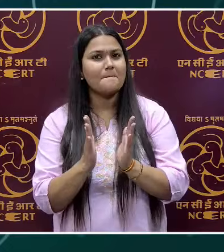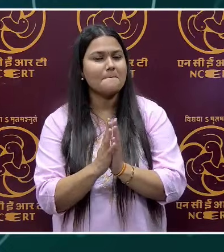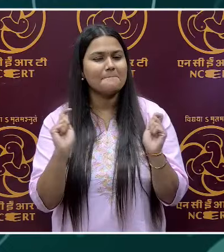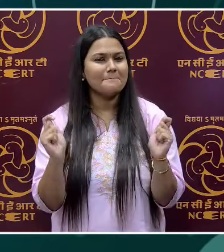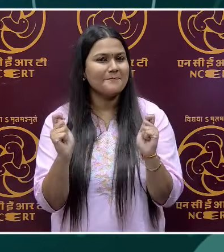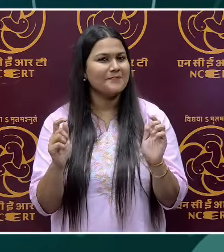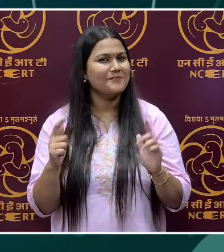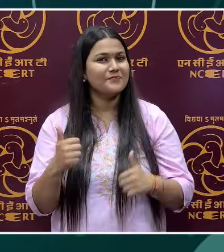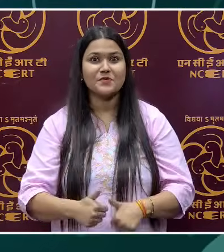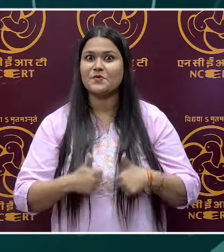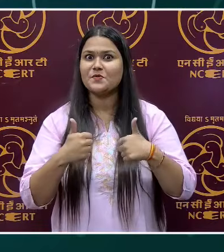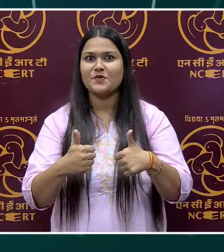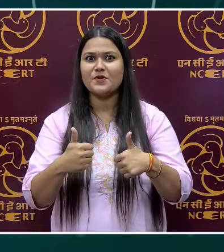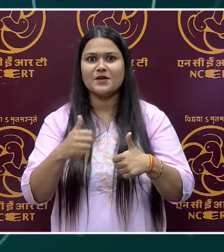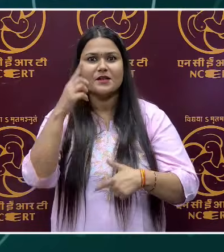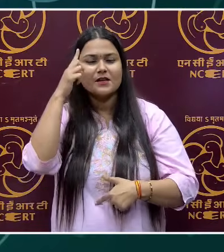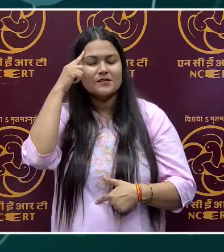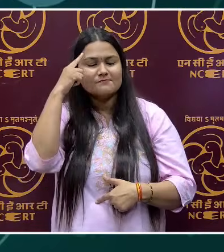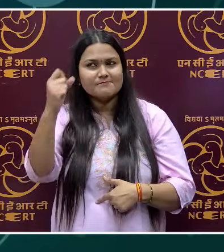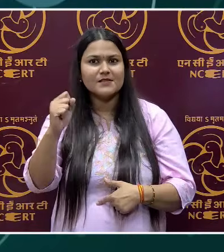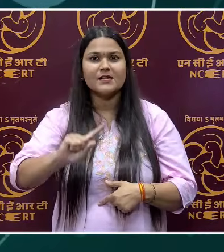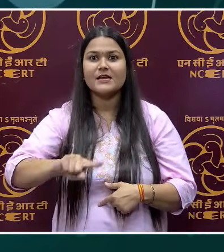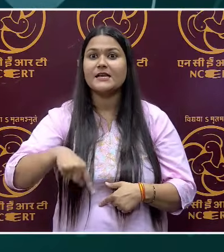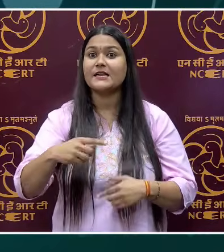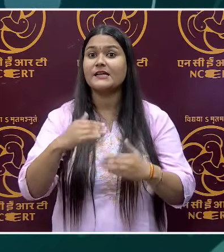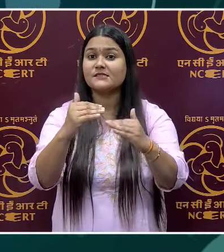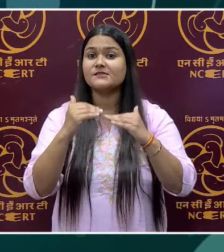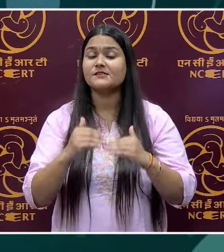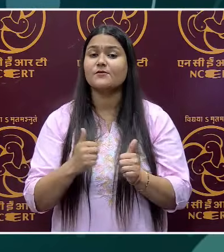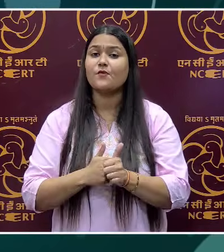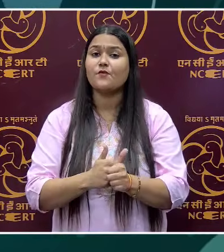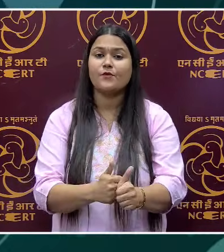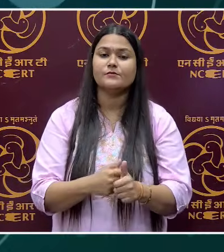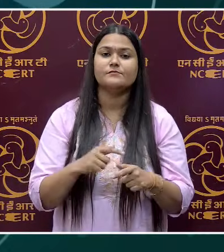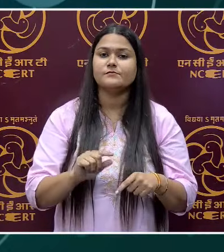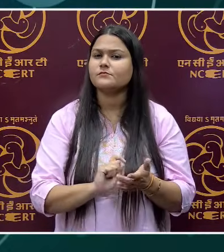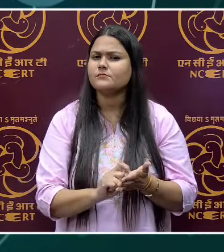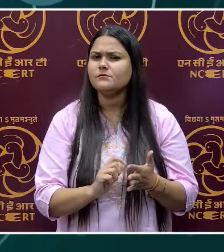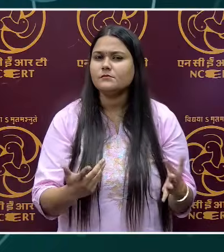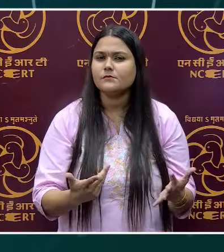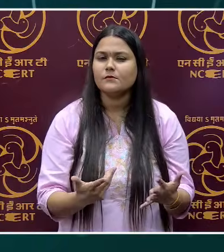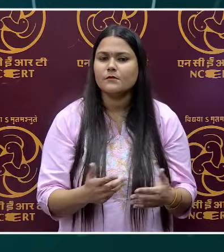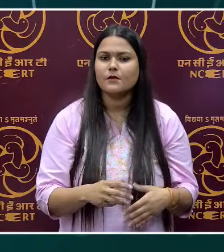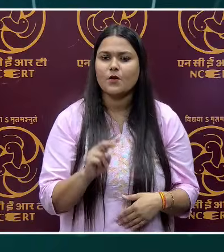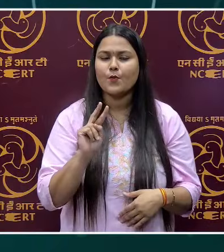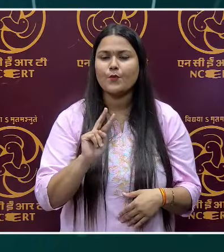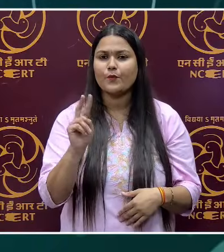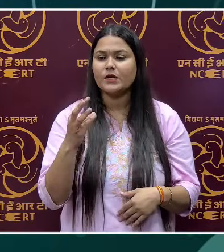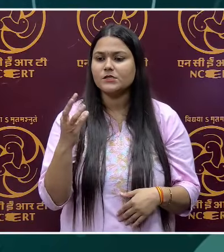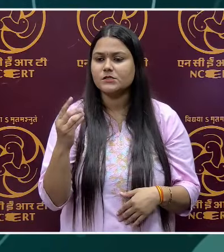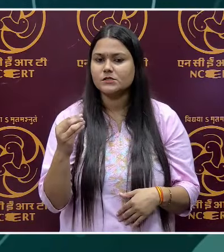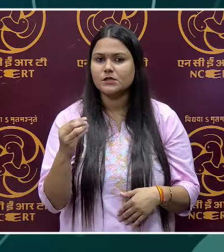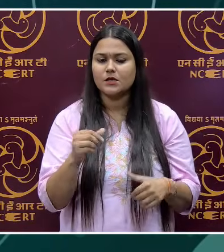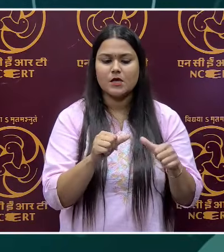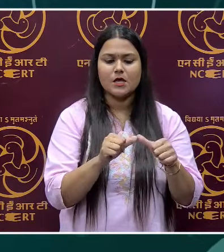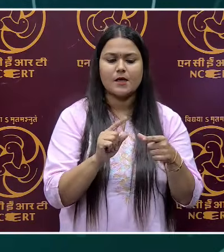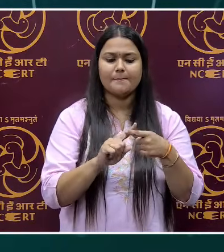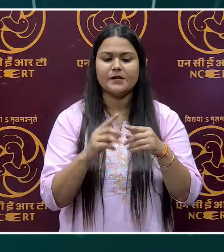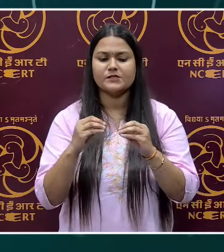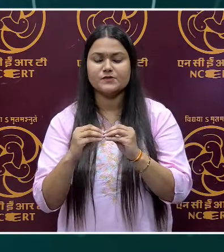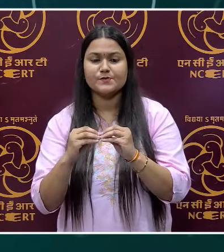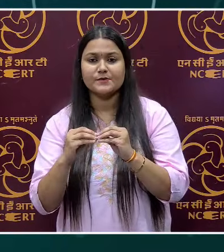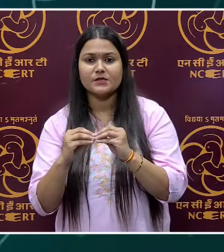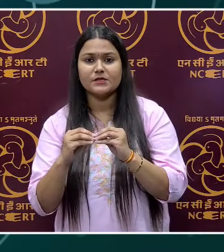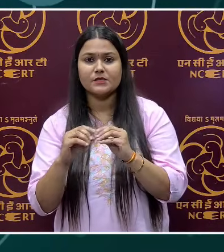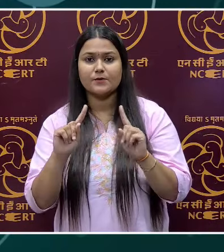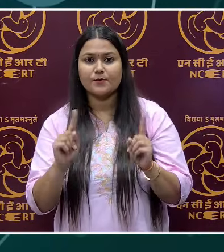it, you have understood it. Go to the next step. You can write the values here. This is A plus B, this is